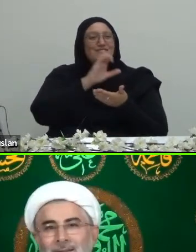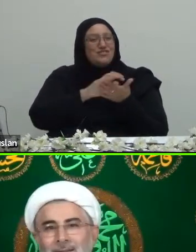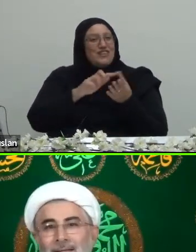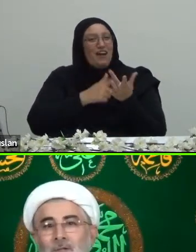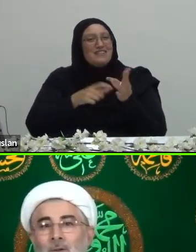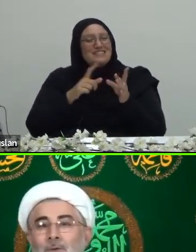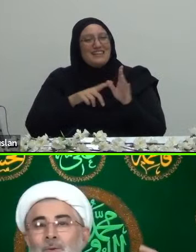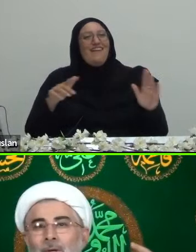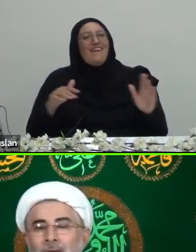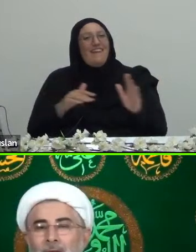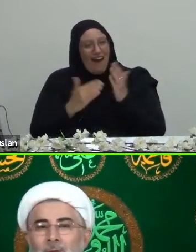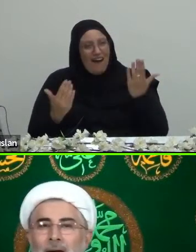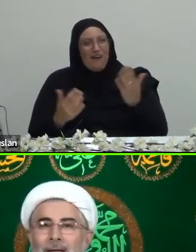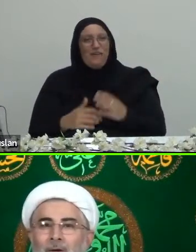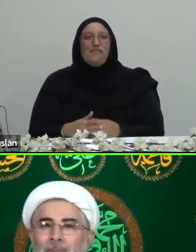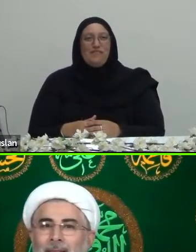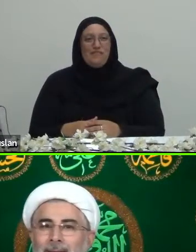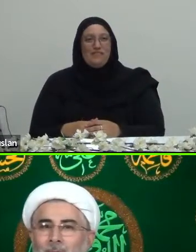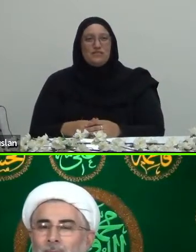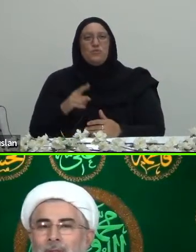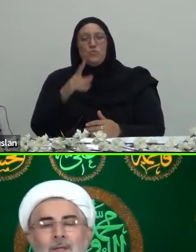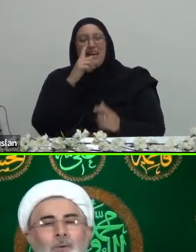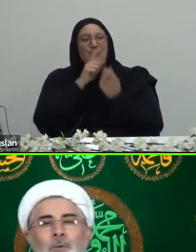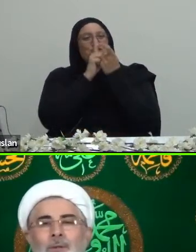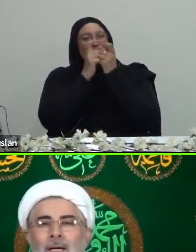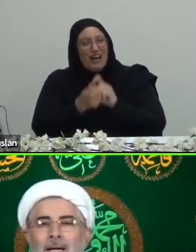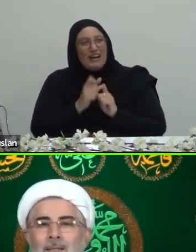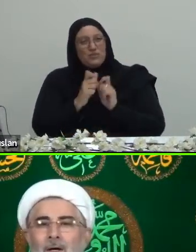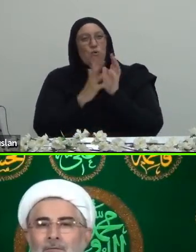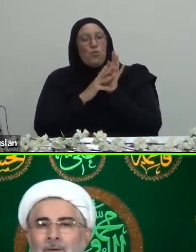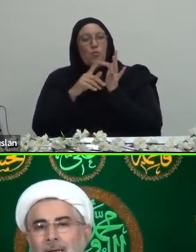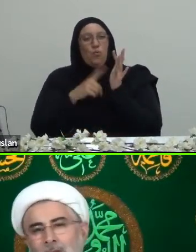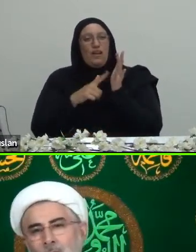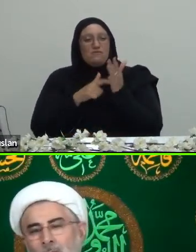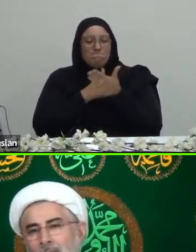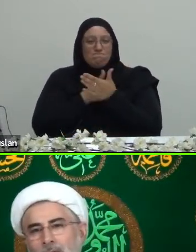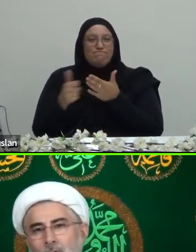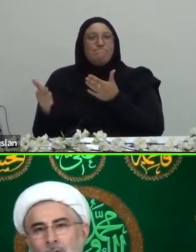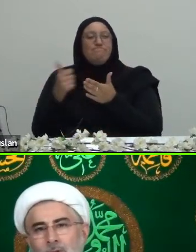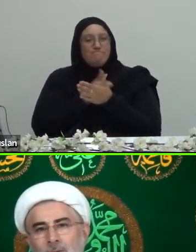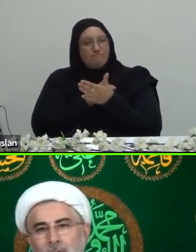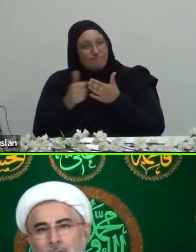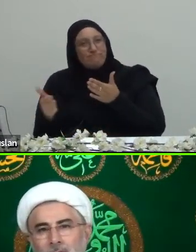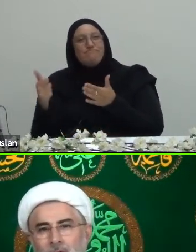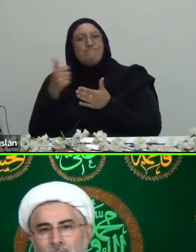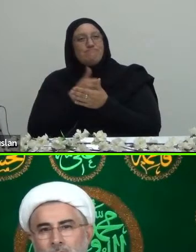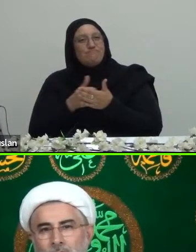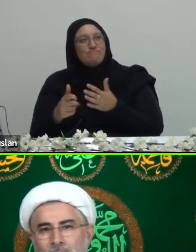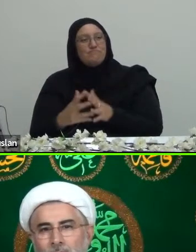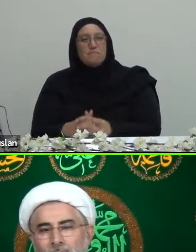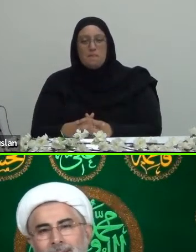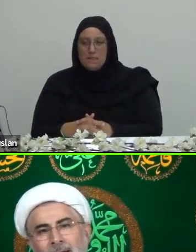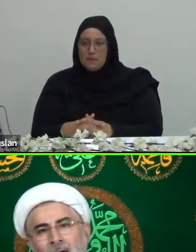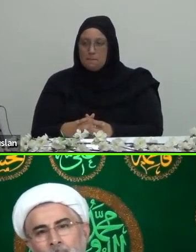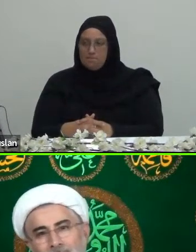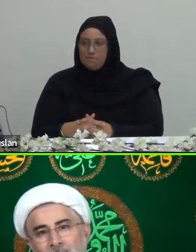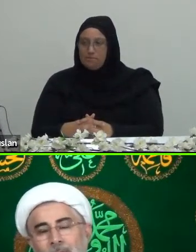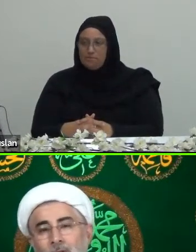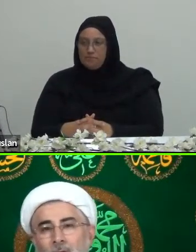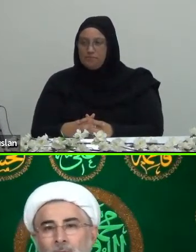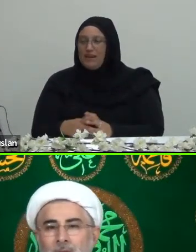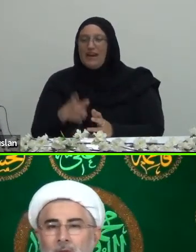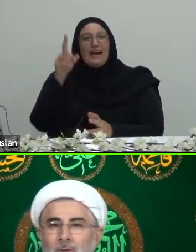can. So to renew and update the will, do it as often as you want. There is no Islamic restriction for that,